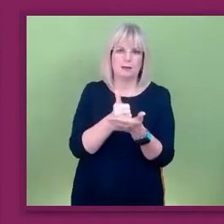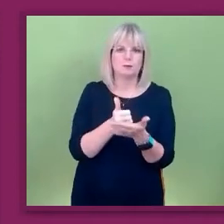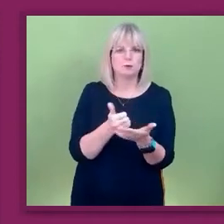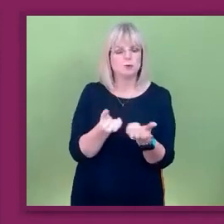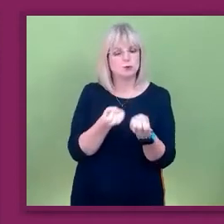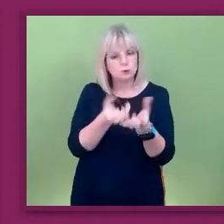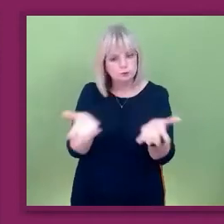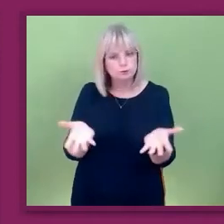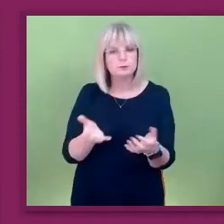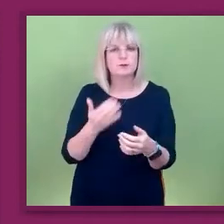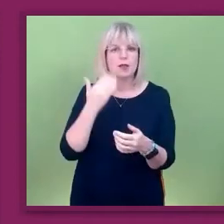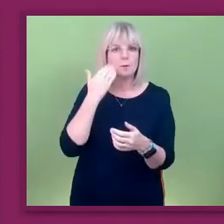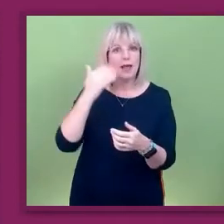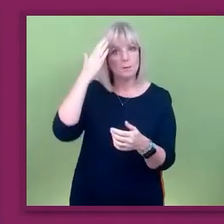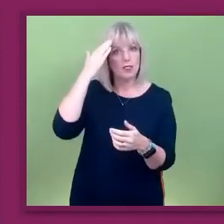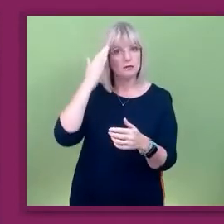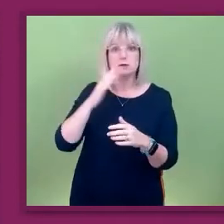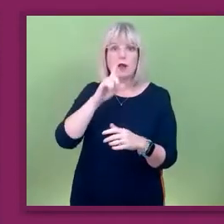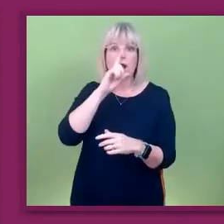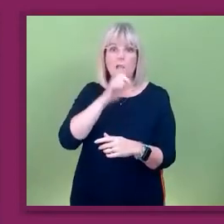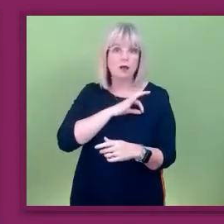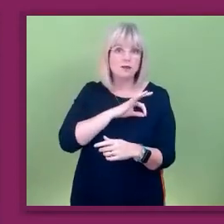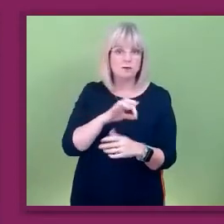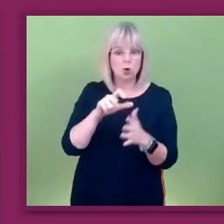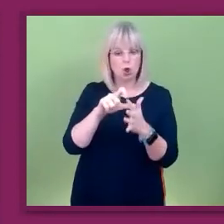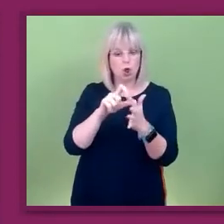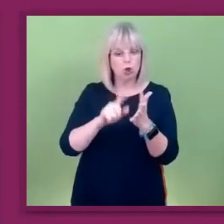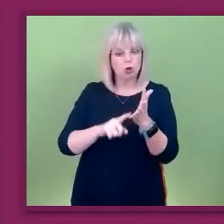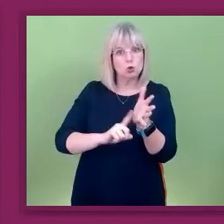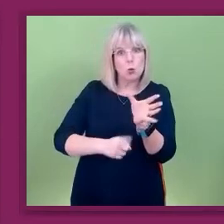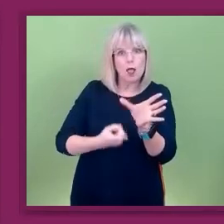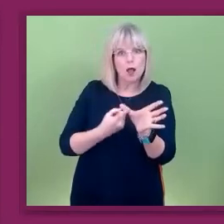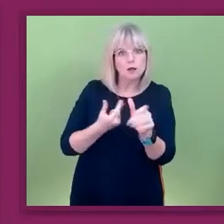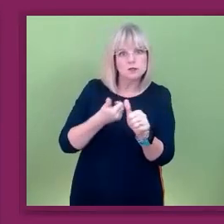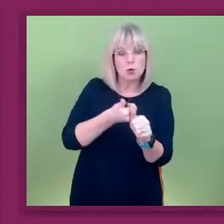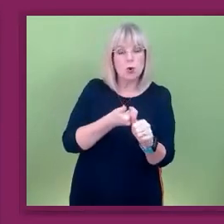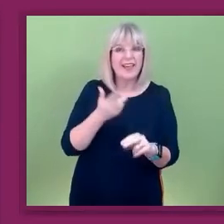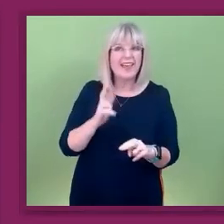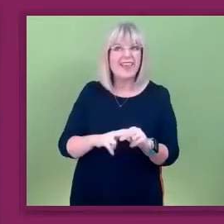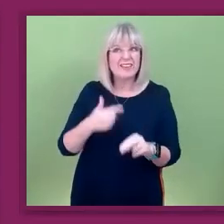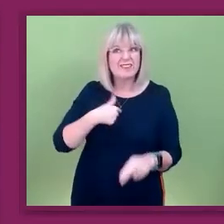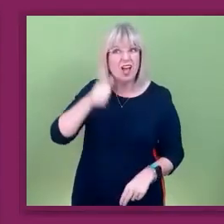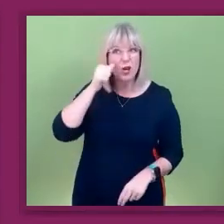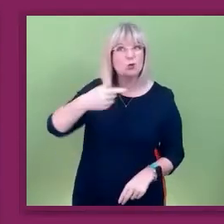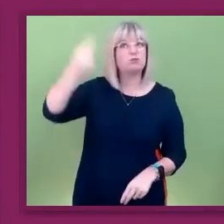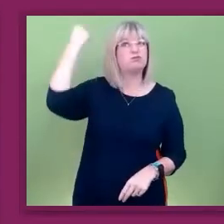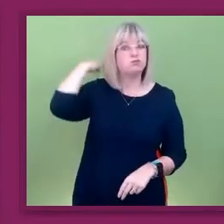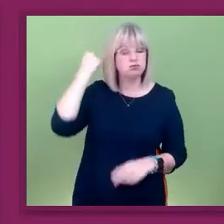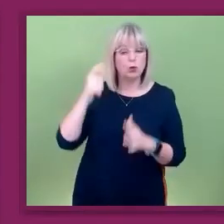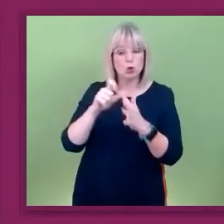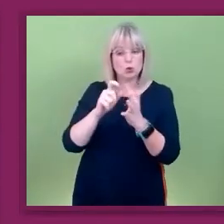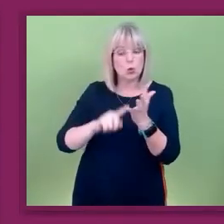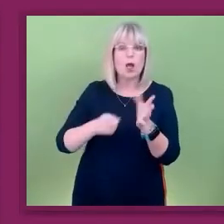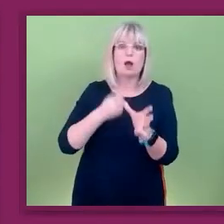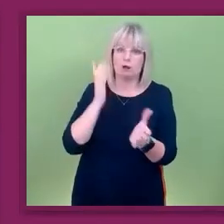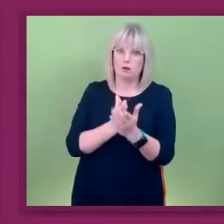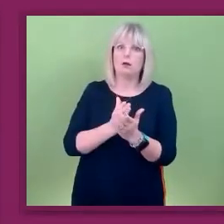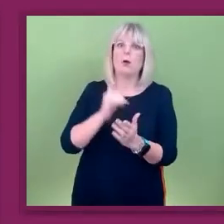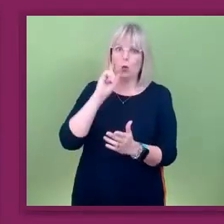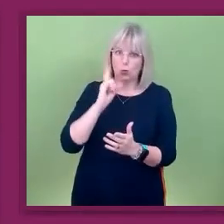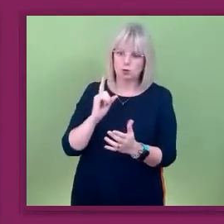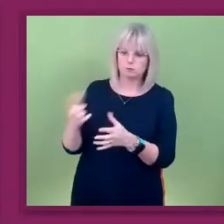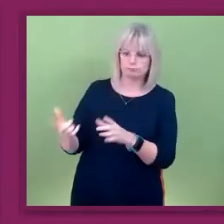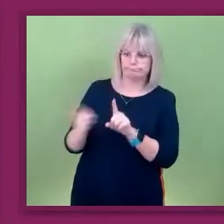that can't afford it doula support. If I had known about a doula, I would have definitely accessed one during my pregnancy and